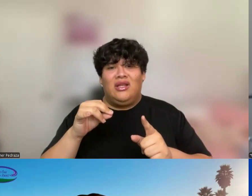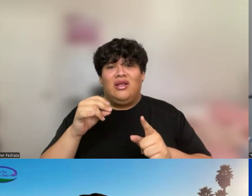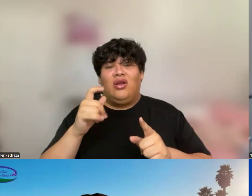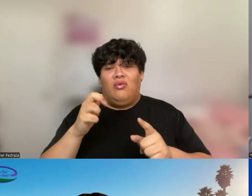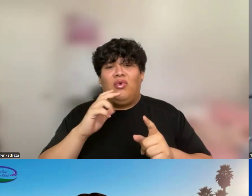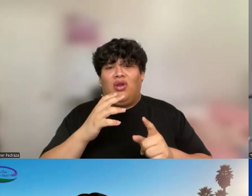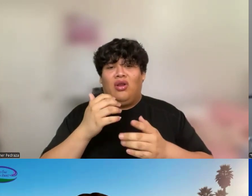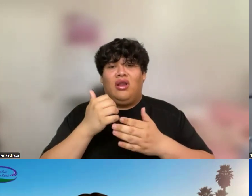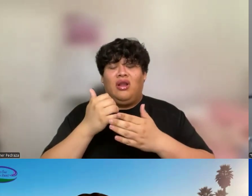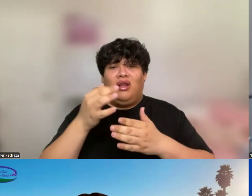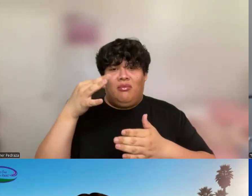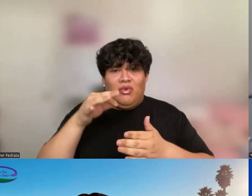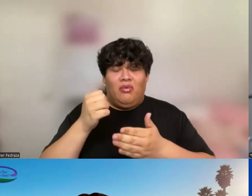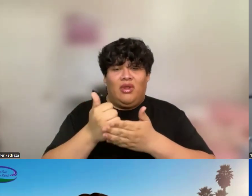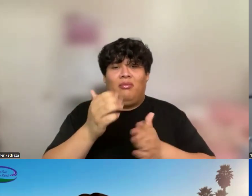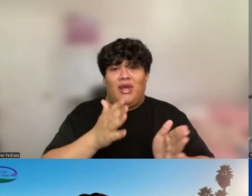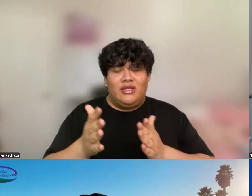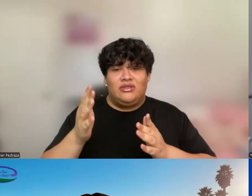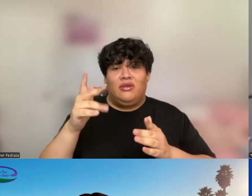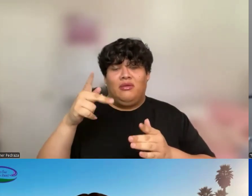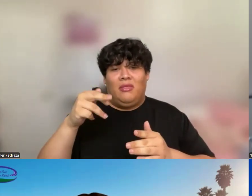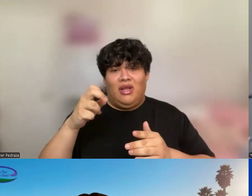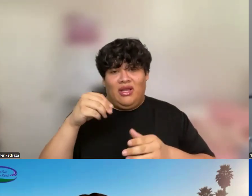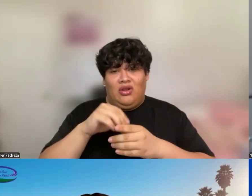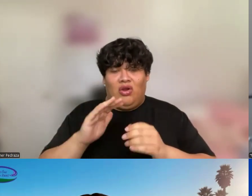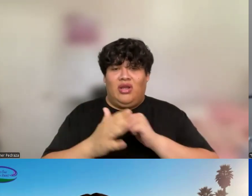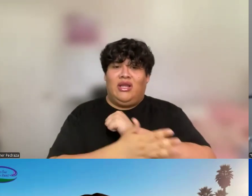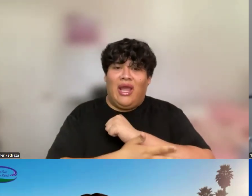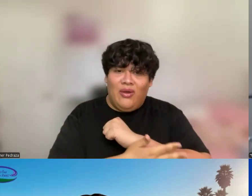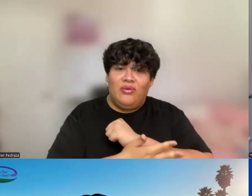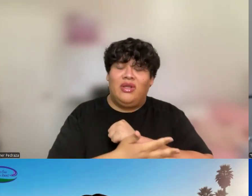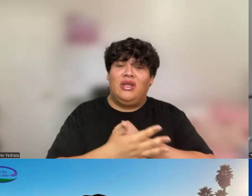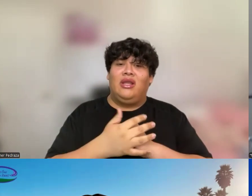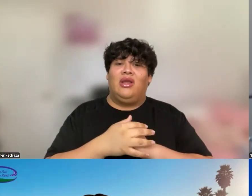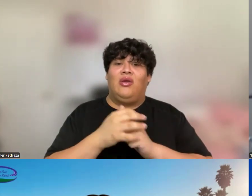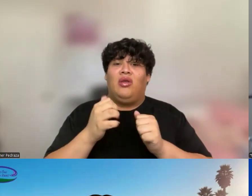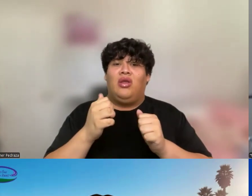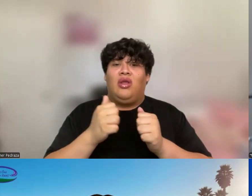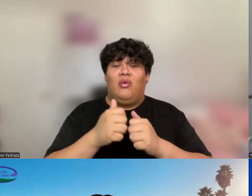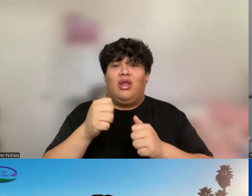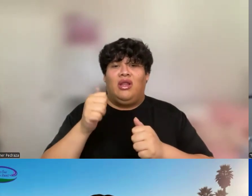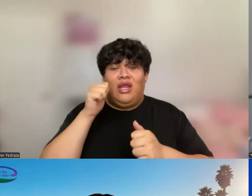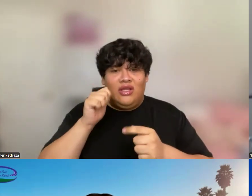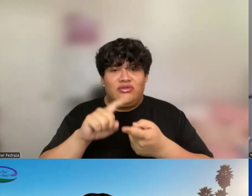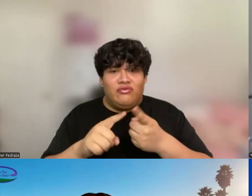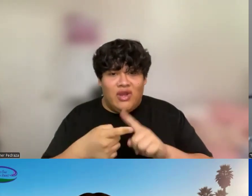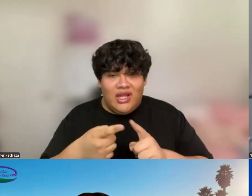are implementing the master plan for aging in our county, in Santa Cruz County, along with age friendly